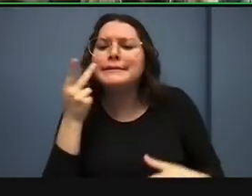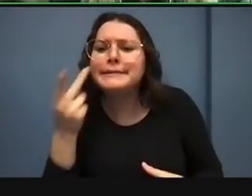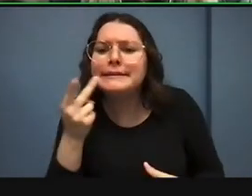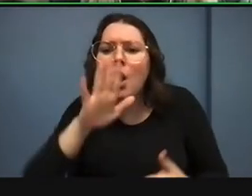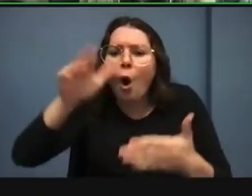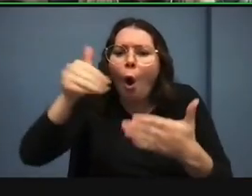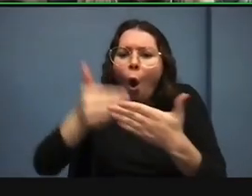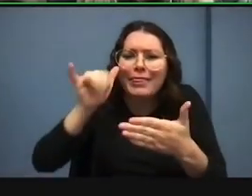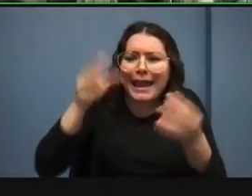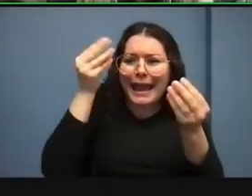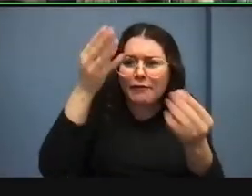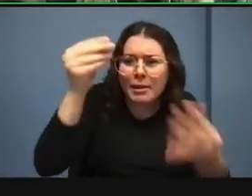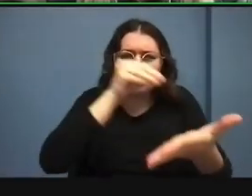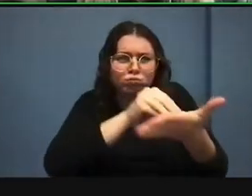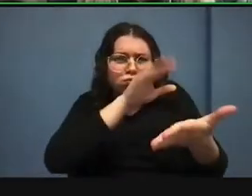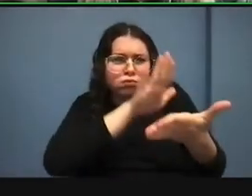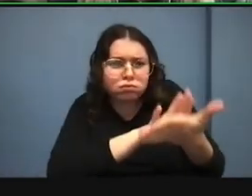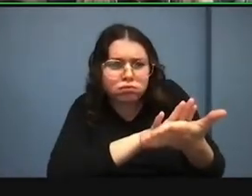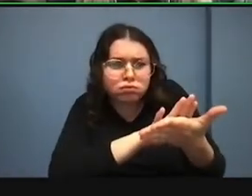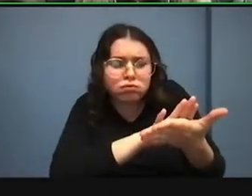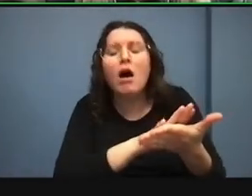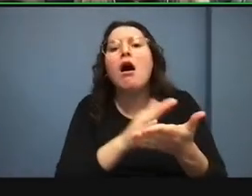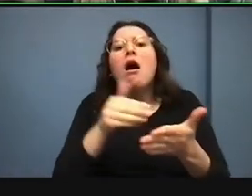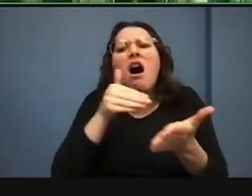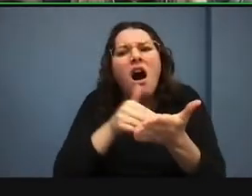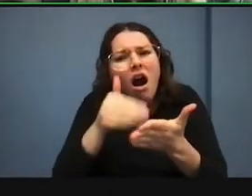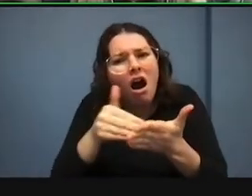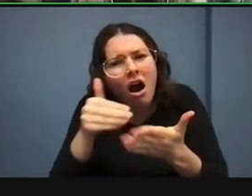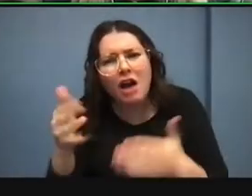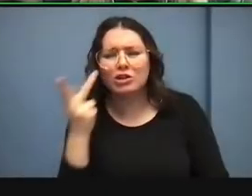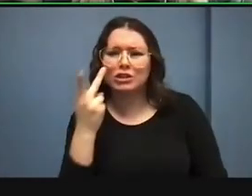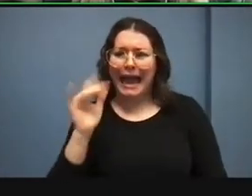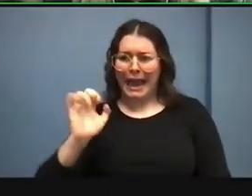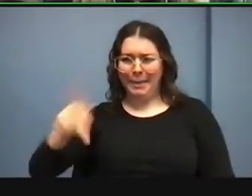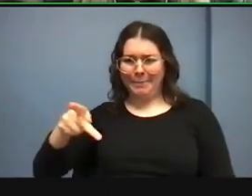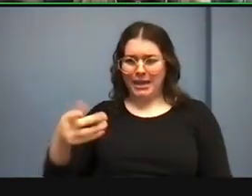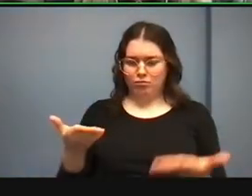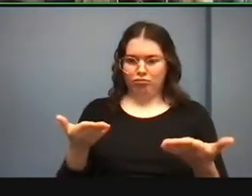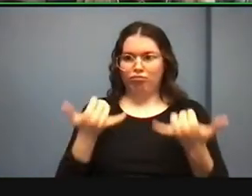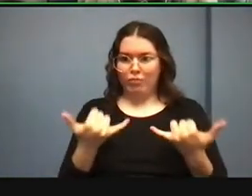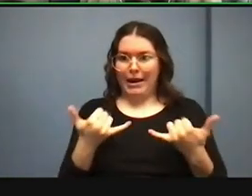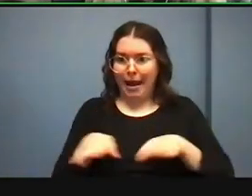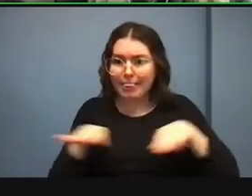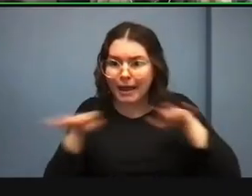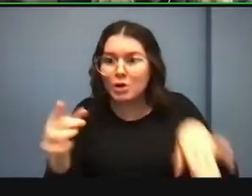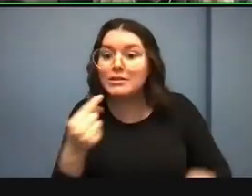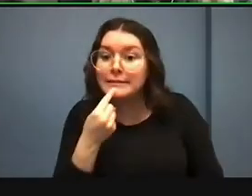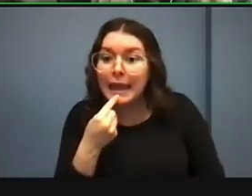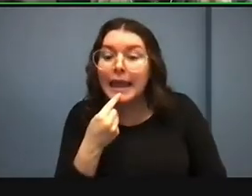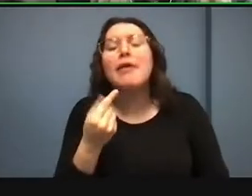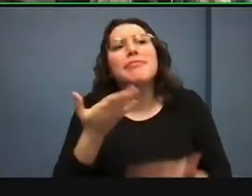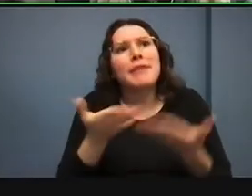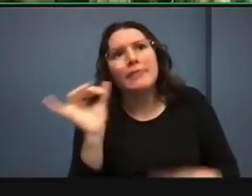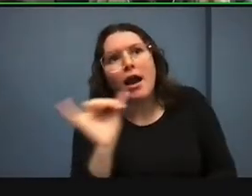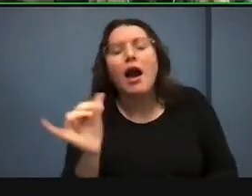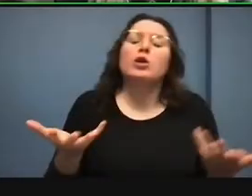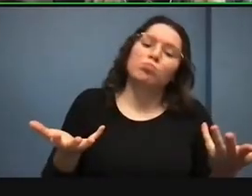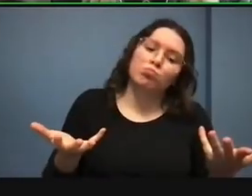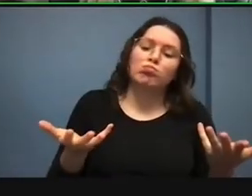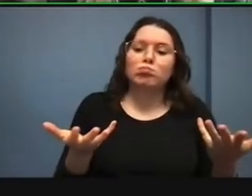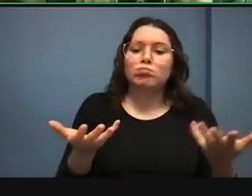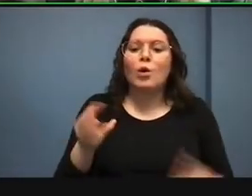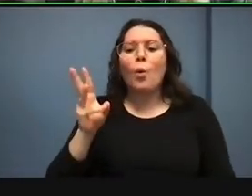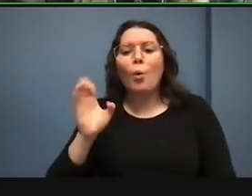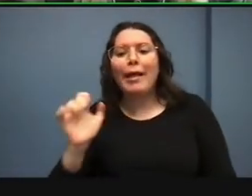that information. Very often I'll look at an IEP present level and it'll say things like,